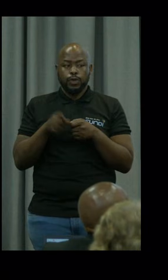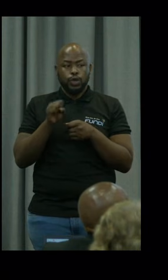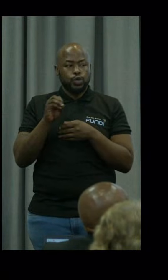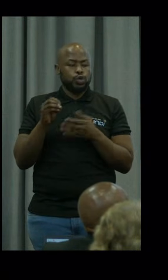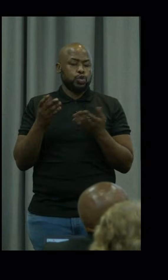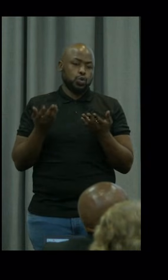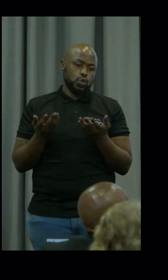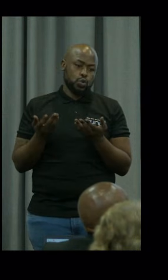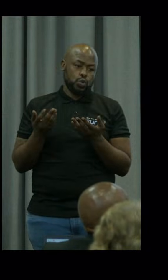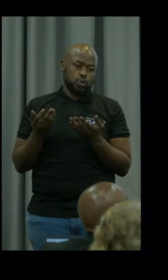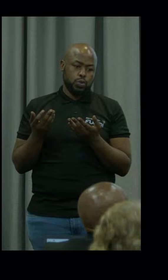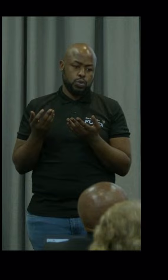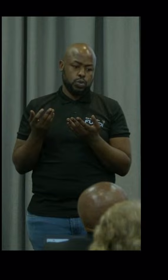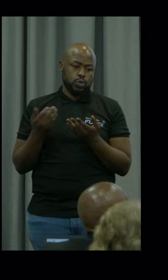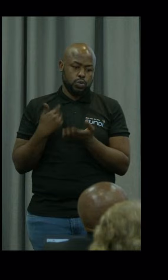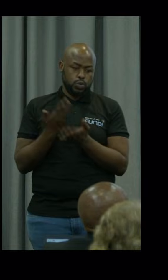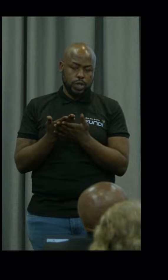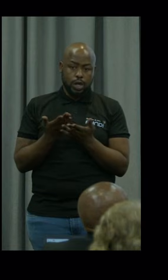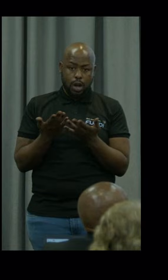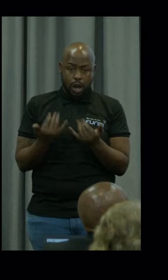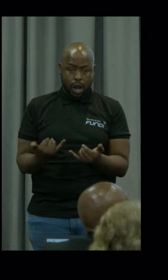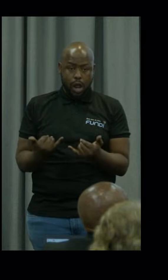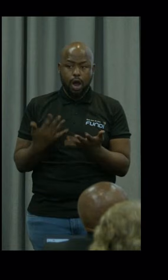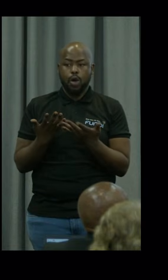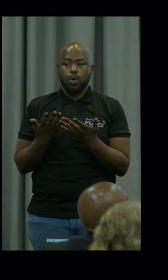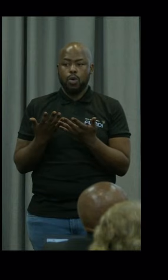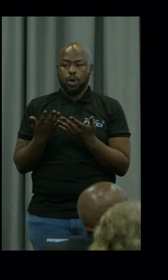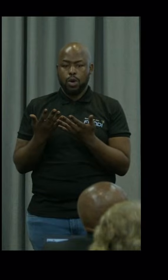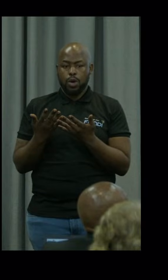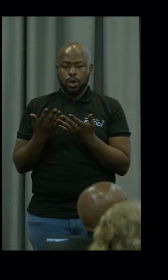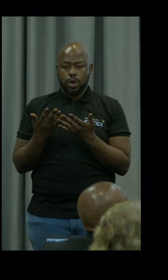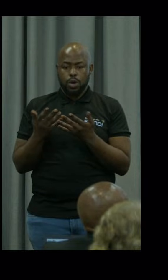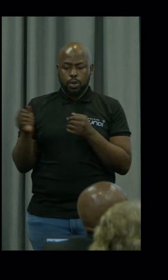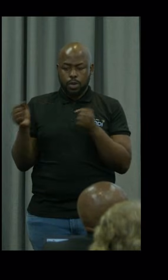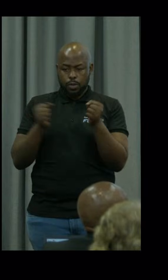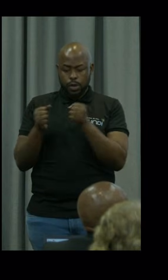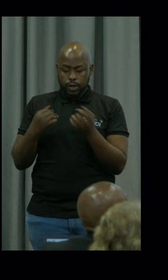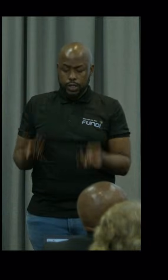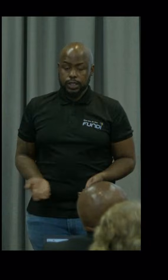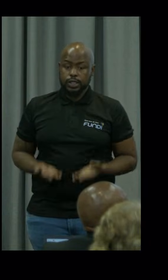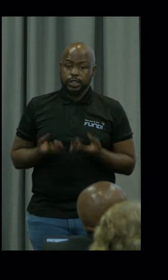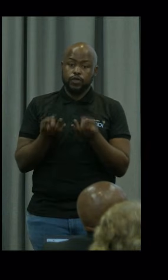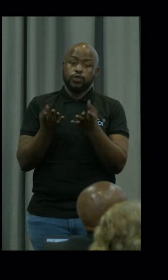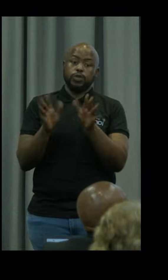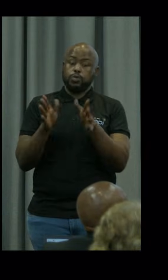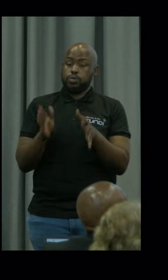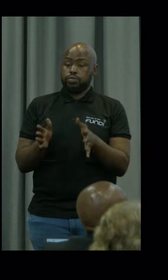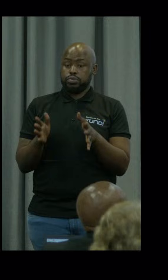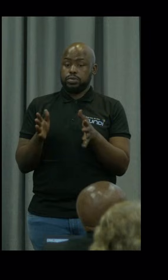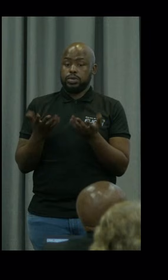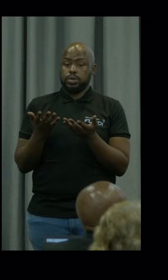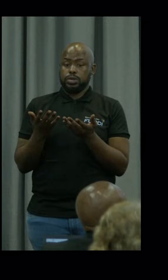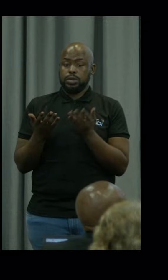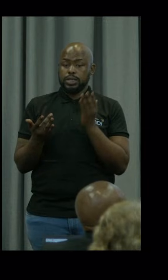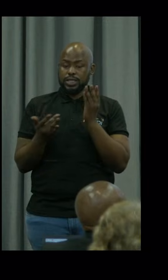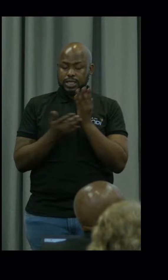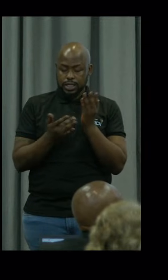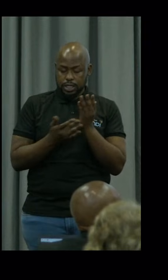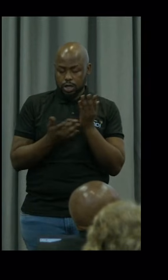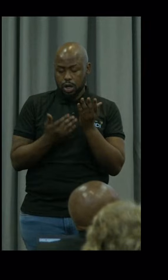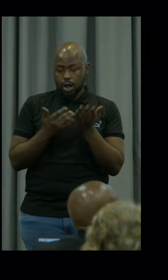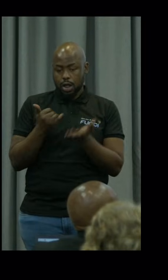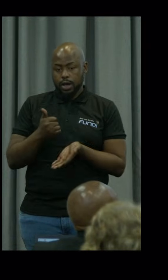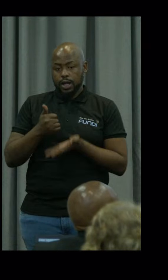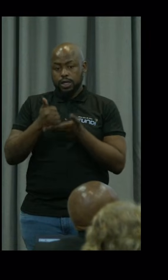So we are now able to appoint service providers. They are technical assistants,